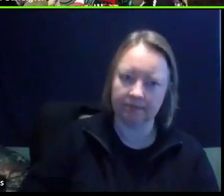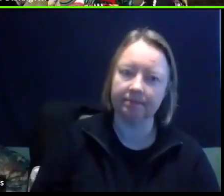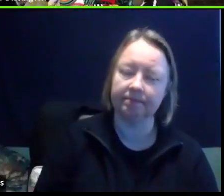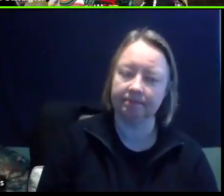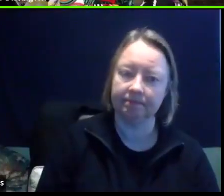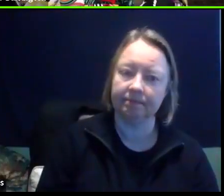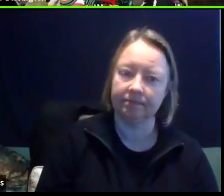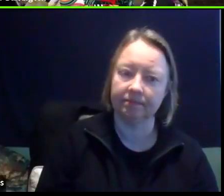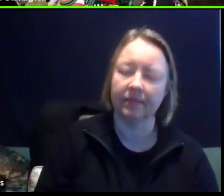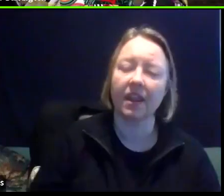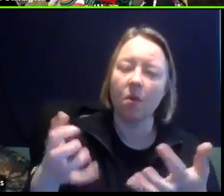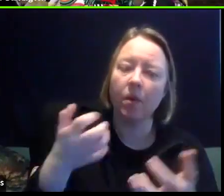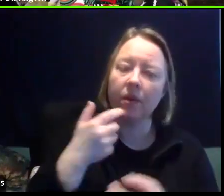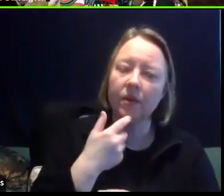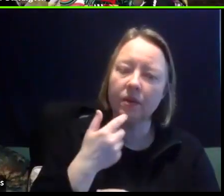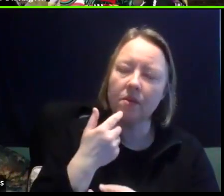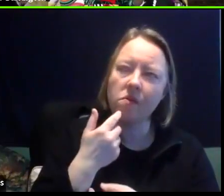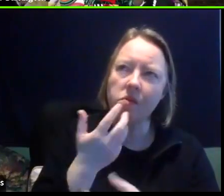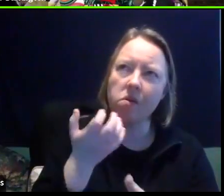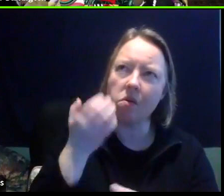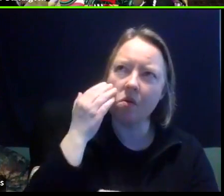And I want to know,